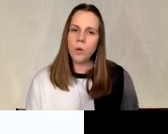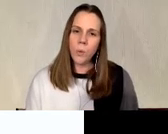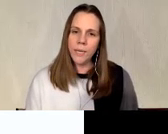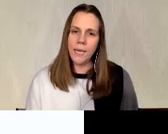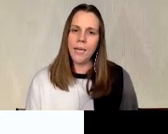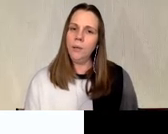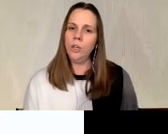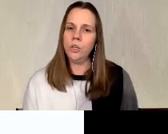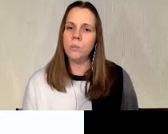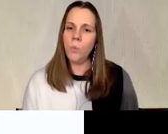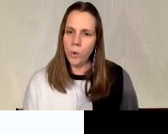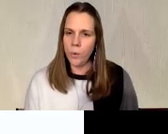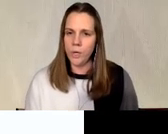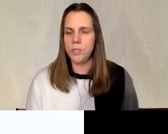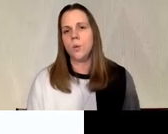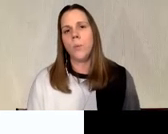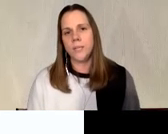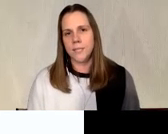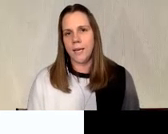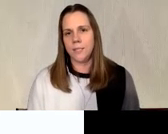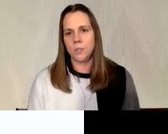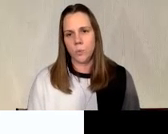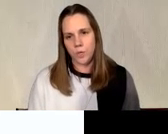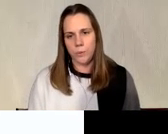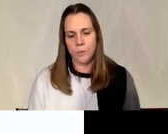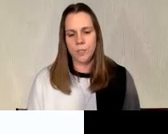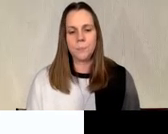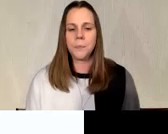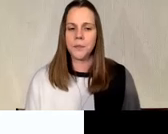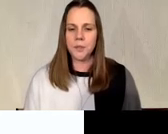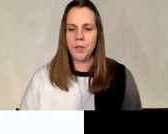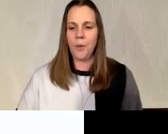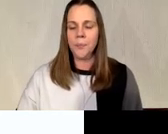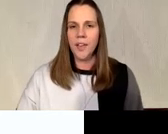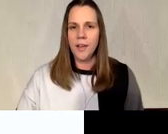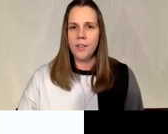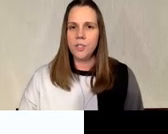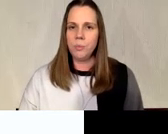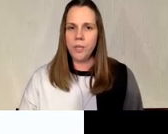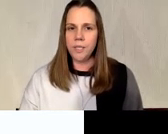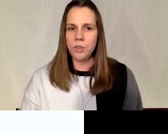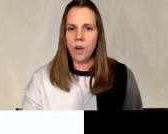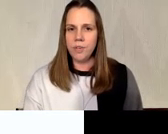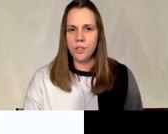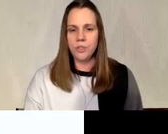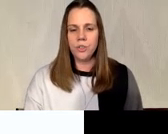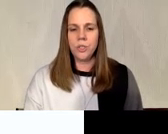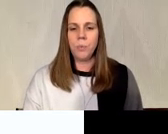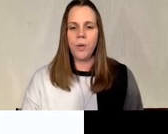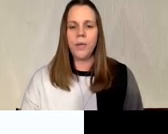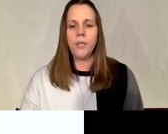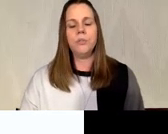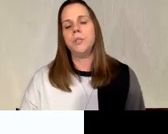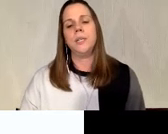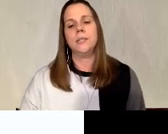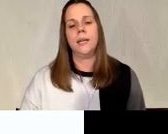words more quickly and learned more words when signs were used. So There's some really strong research to